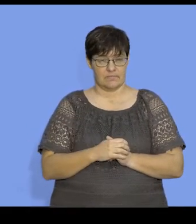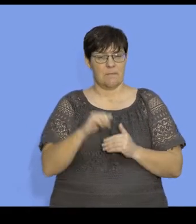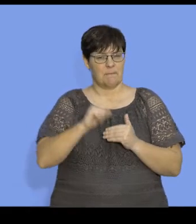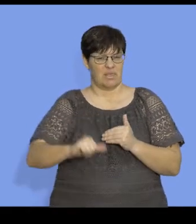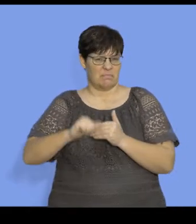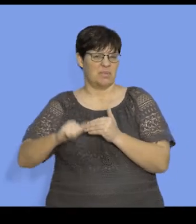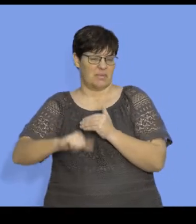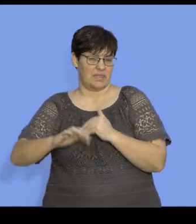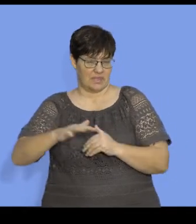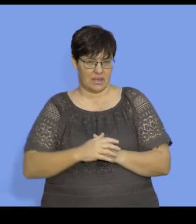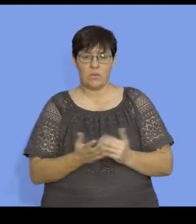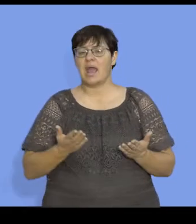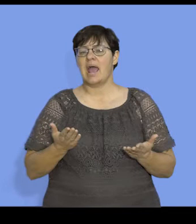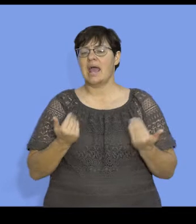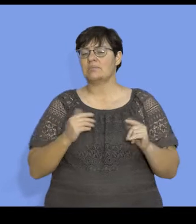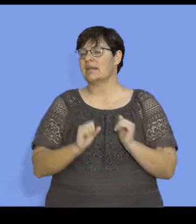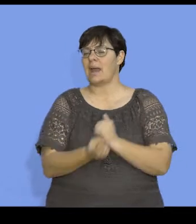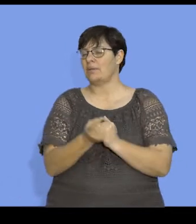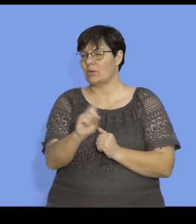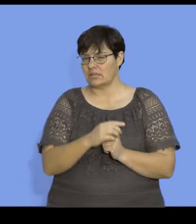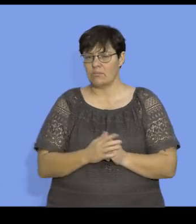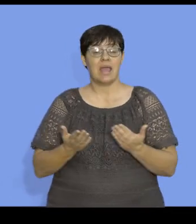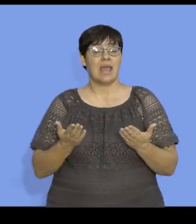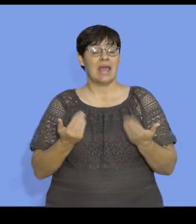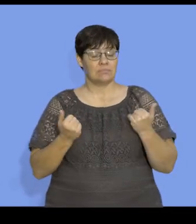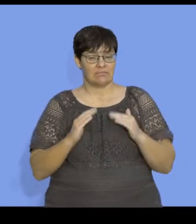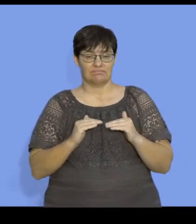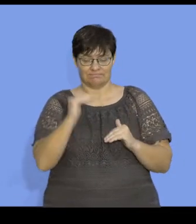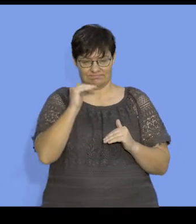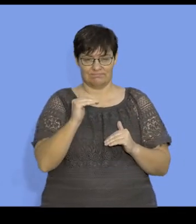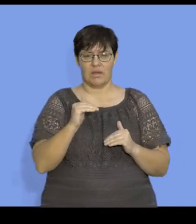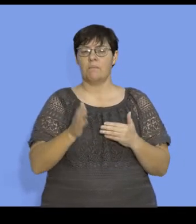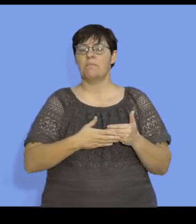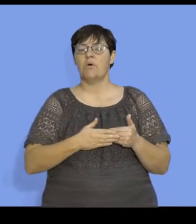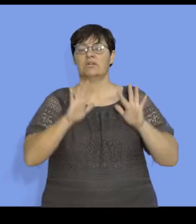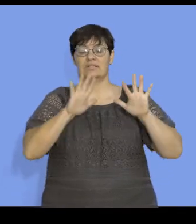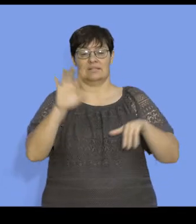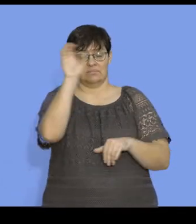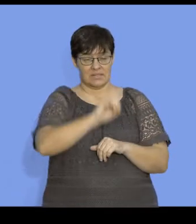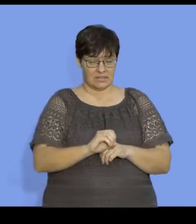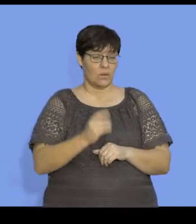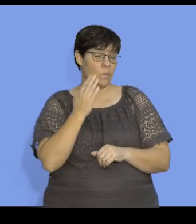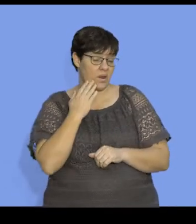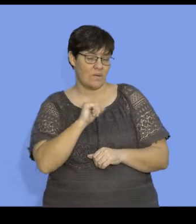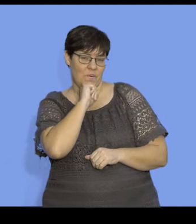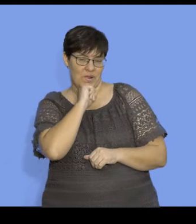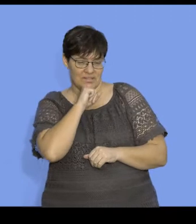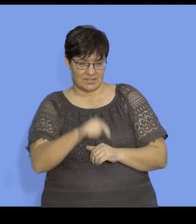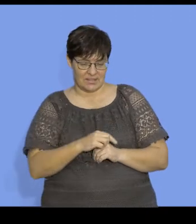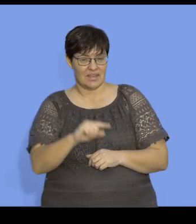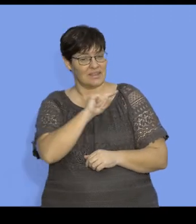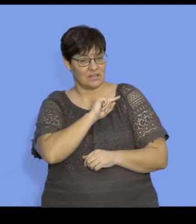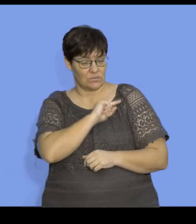monthly average. What do we expect to happen? We expect to increase by 10% in August. So